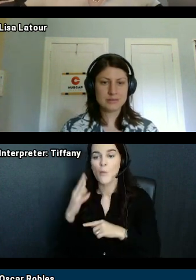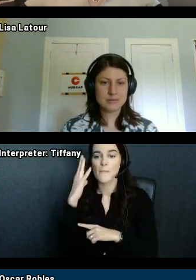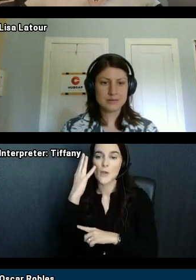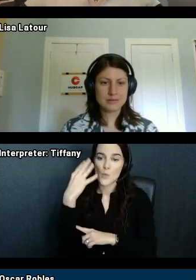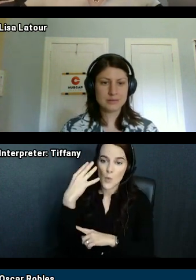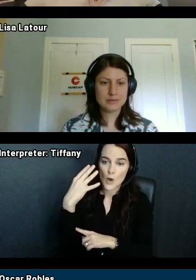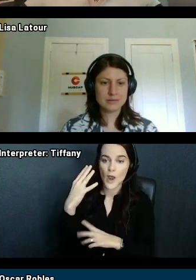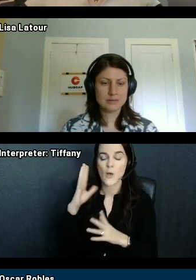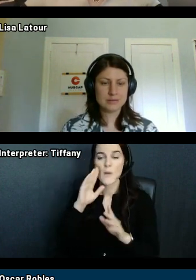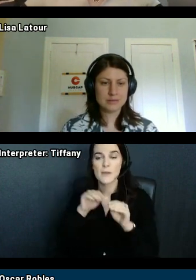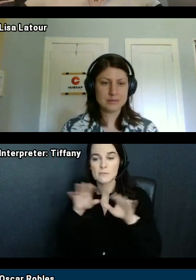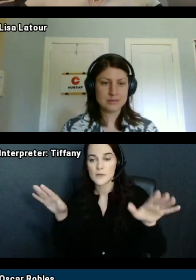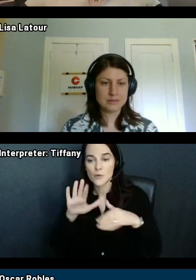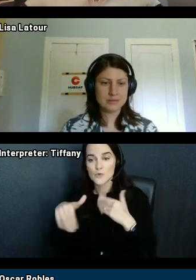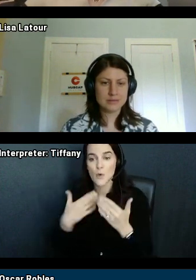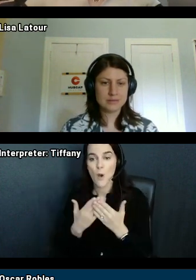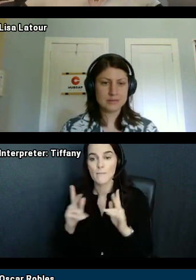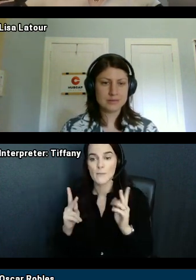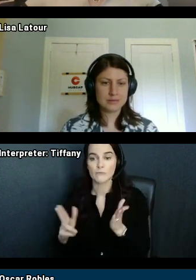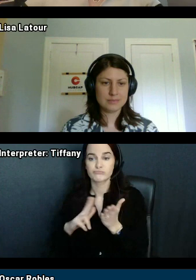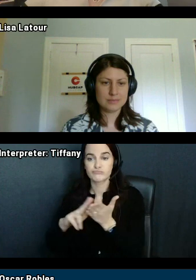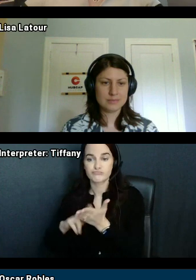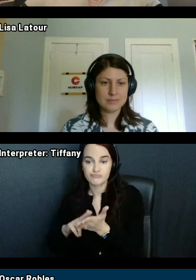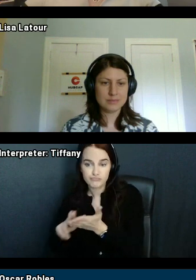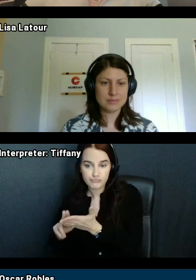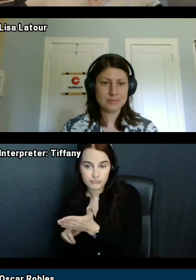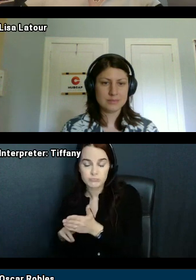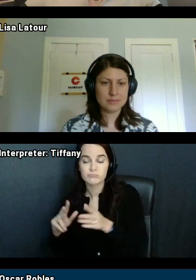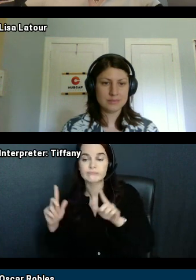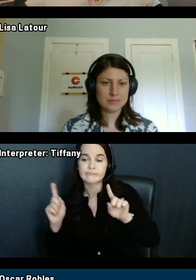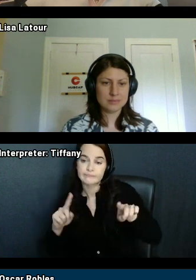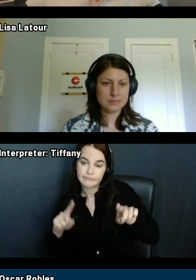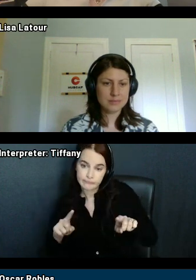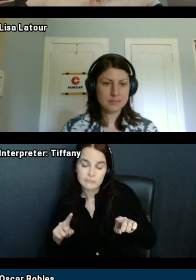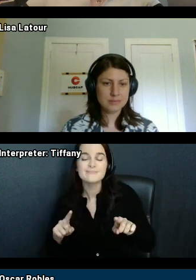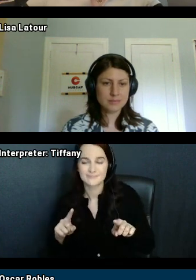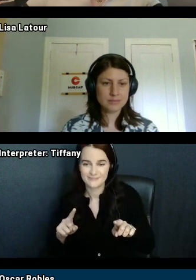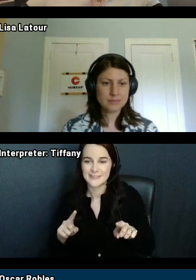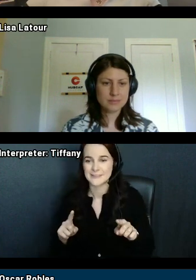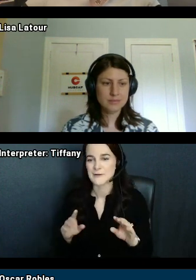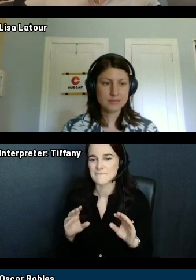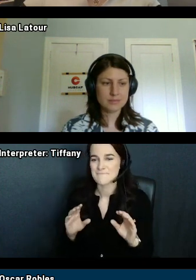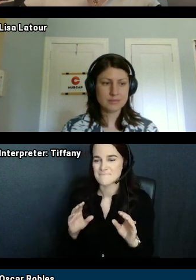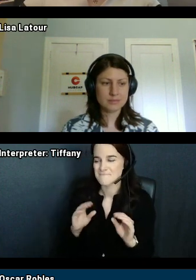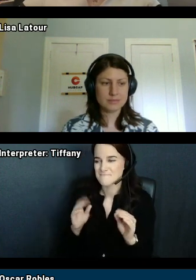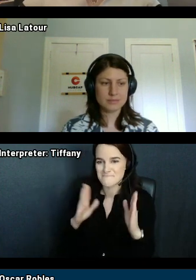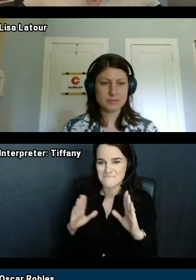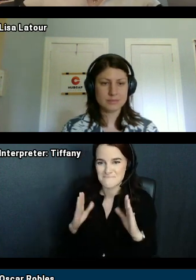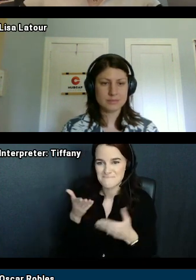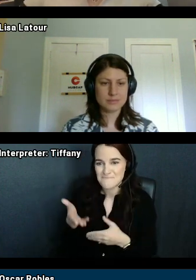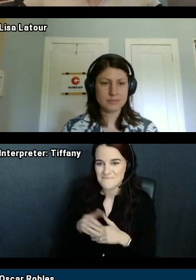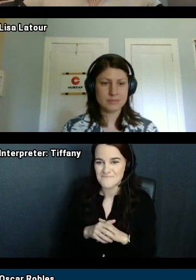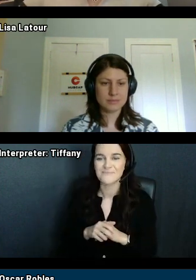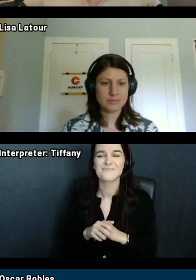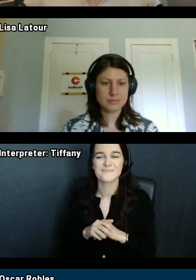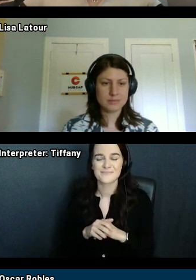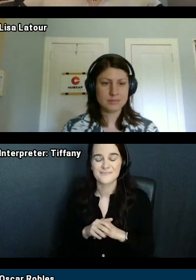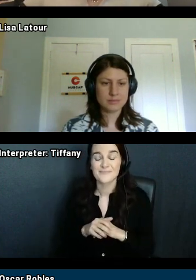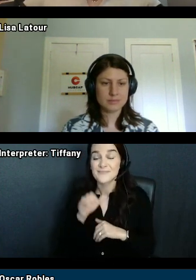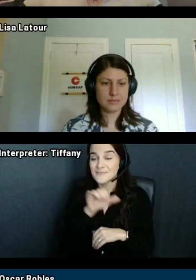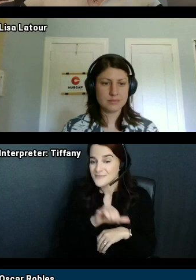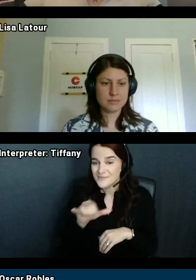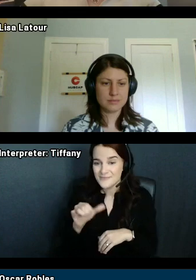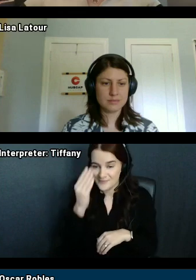and attendees, so no worries on that front. I also just wanted to let you know who's going to